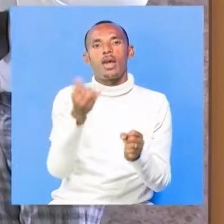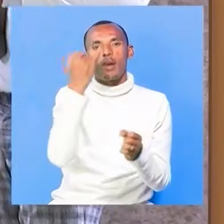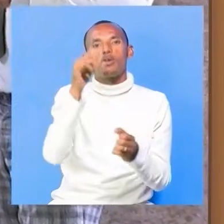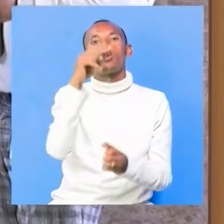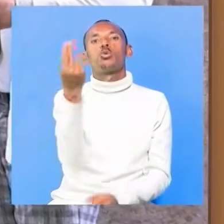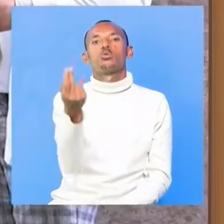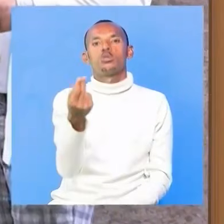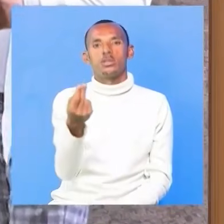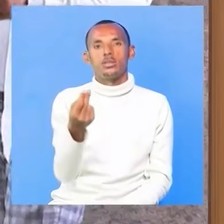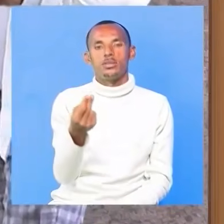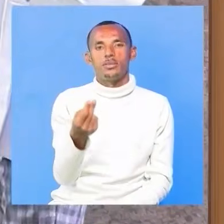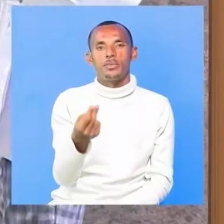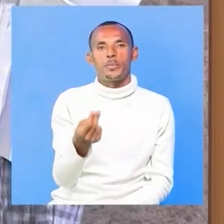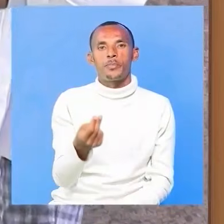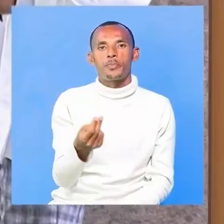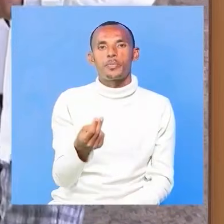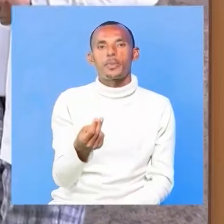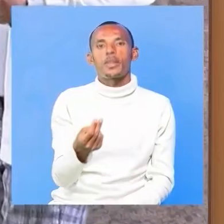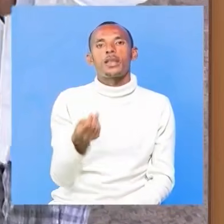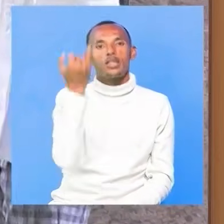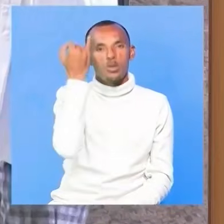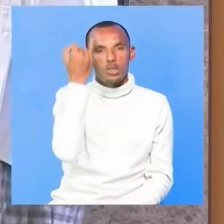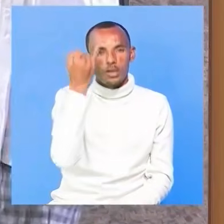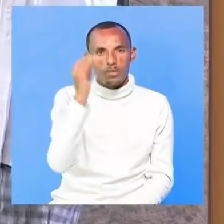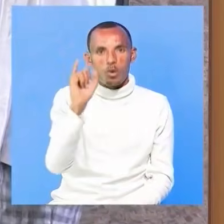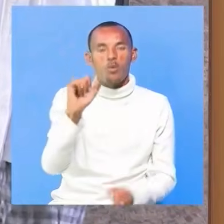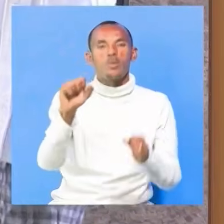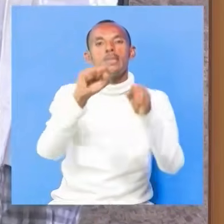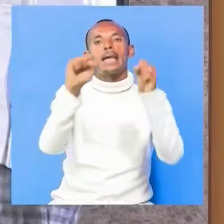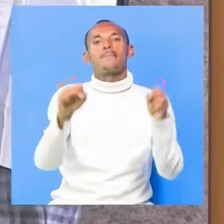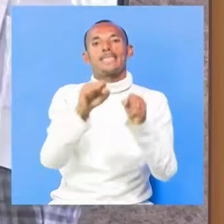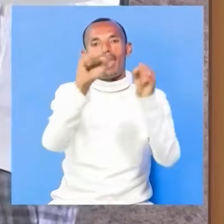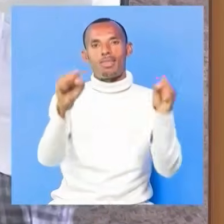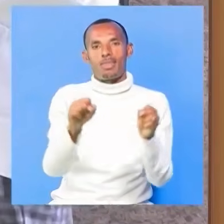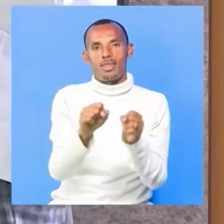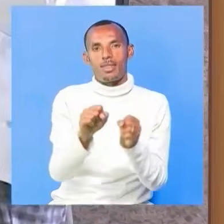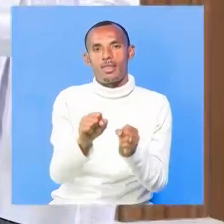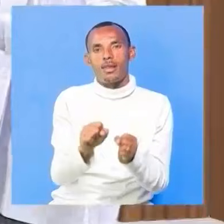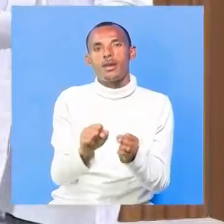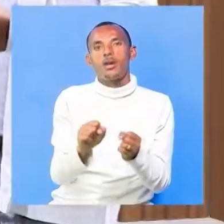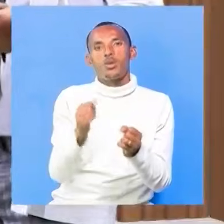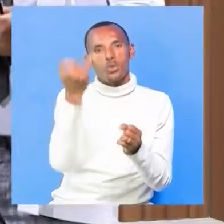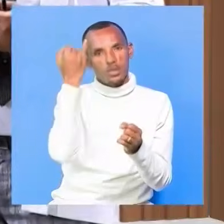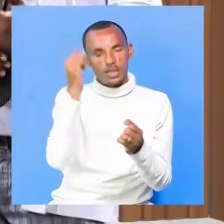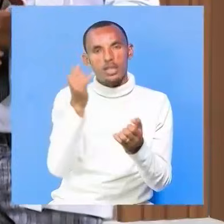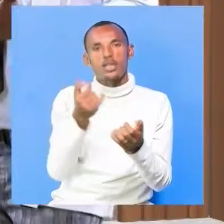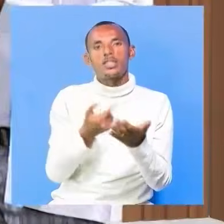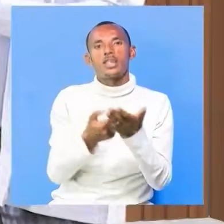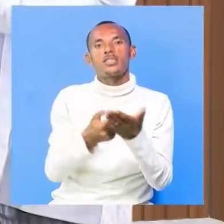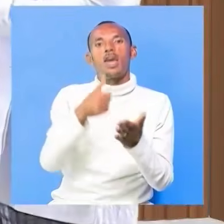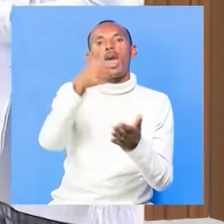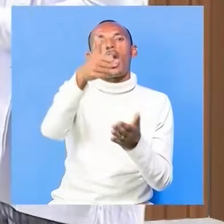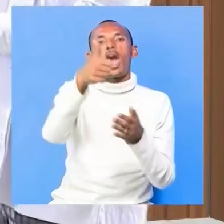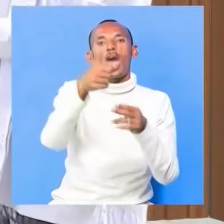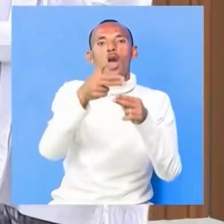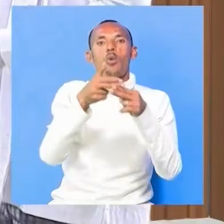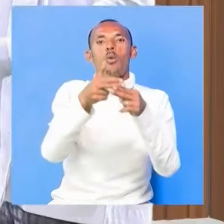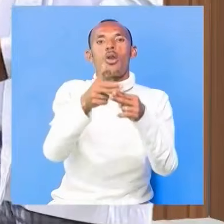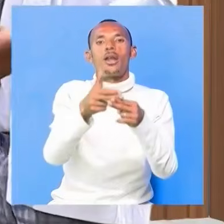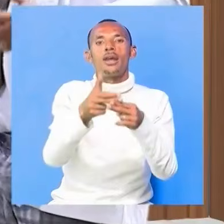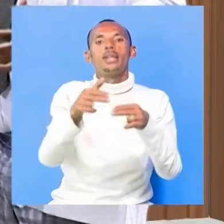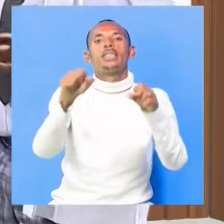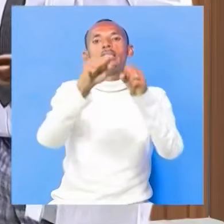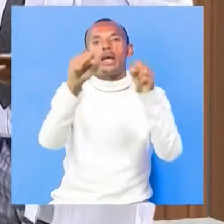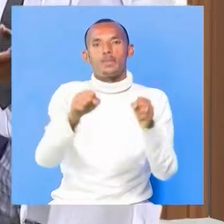If you apply the concept of subset by considering these two, A is called